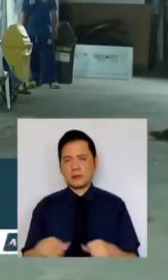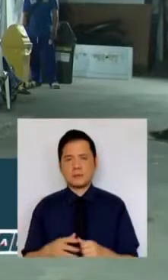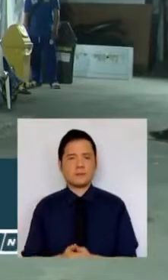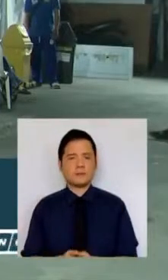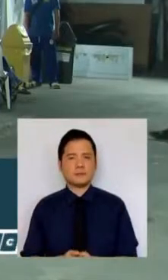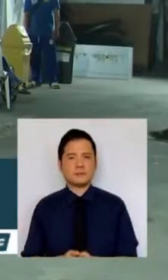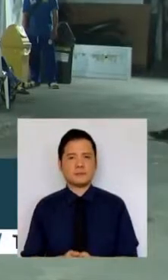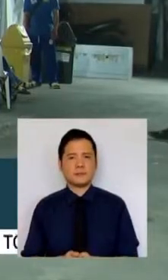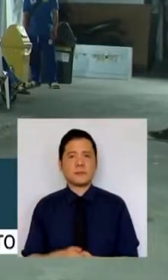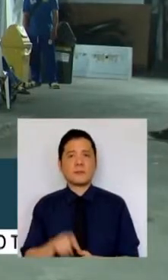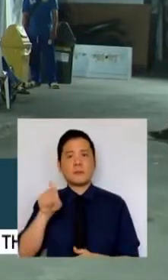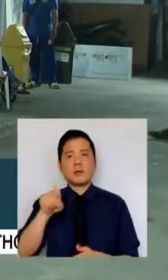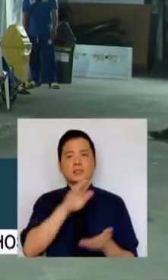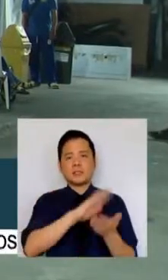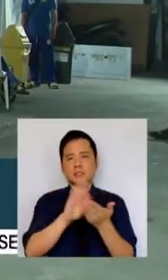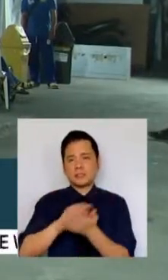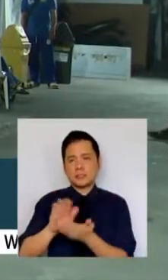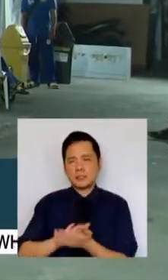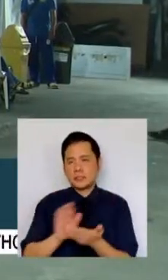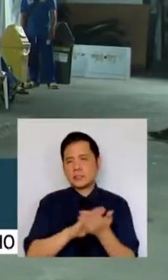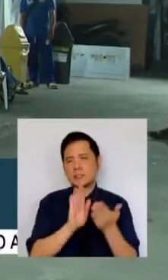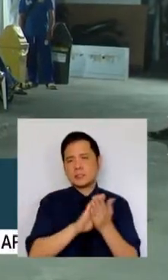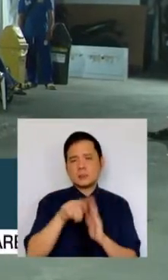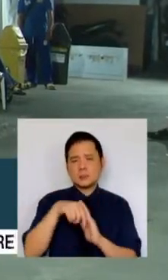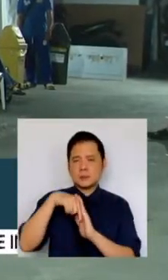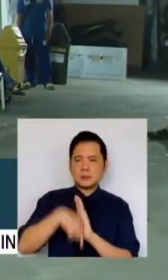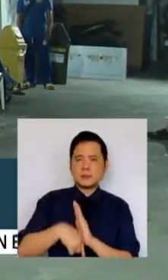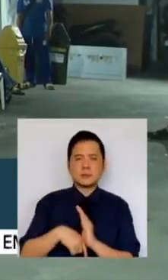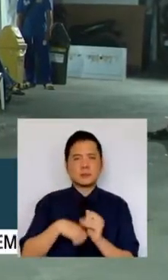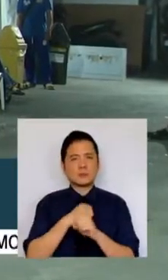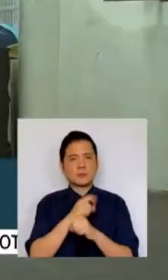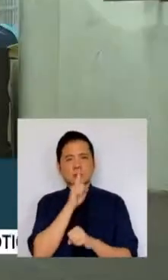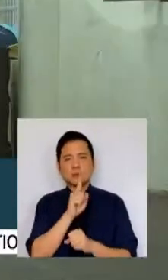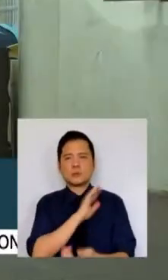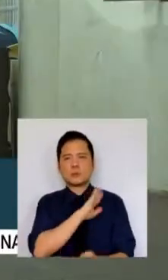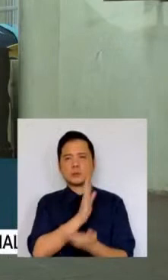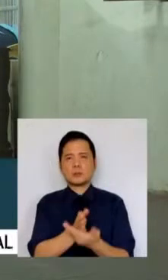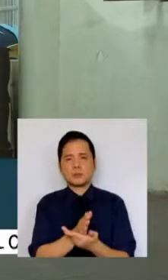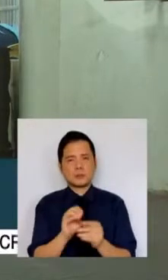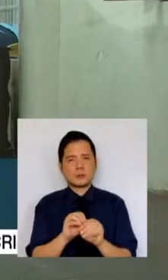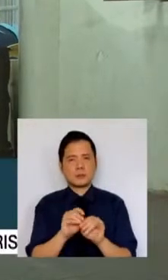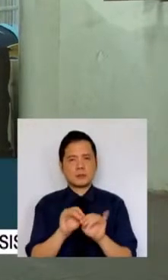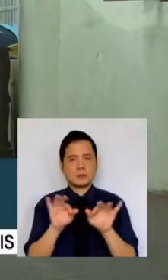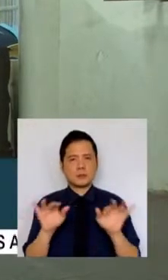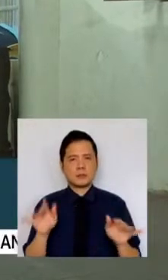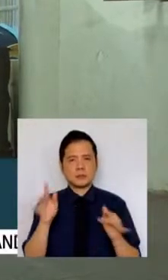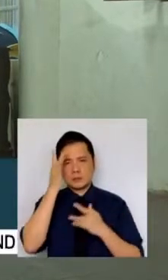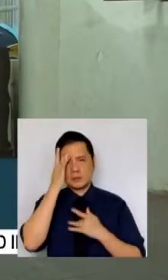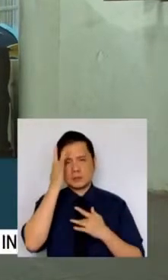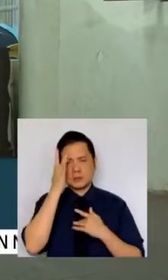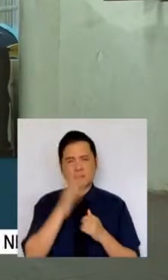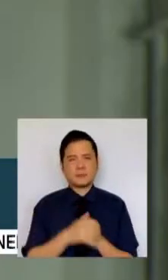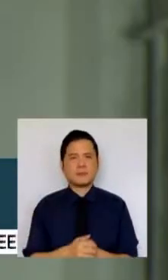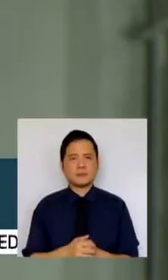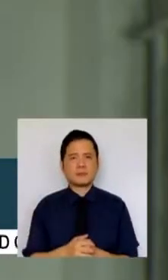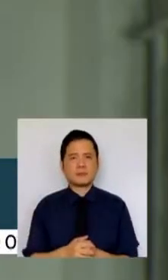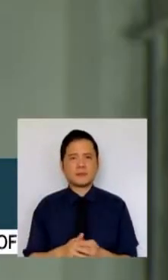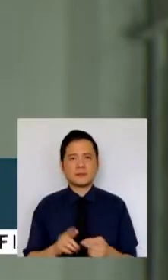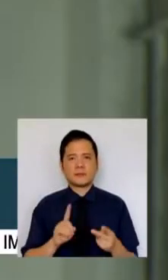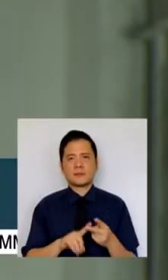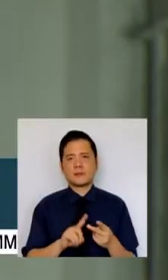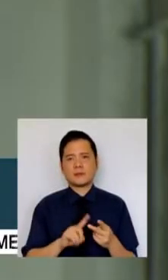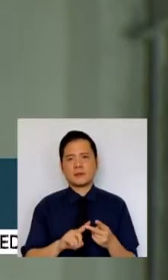adds intensive cleaning and disinfection will be done to prevent the further spread of the virus. The Gat Andres Memorial Medical Center